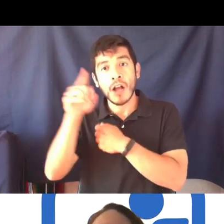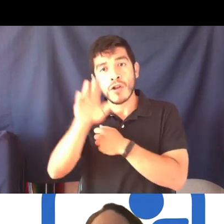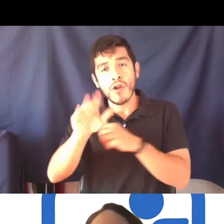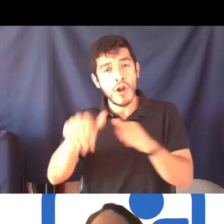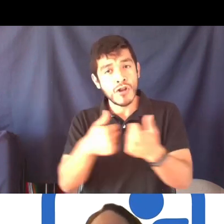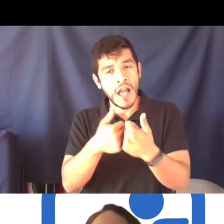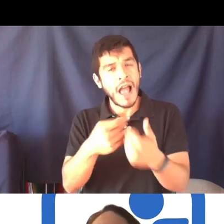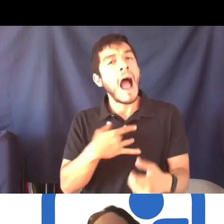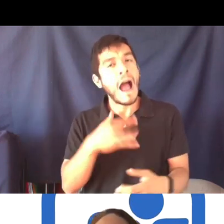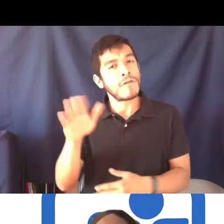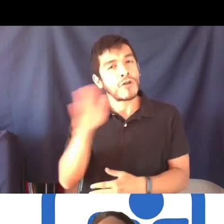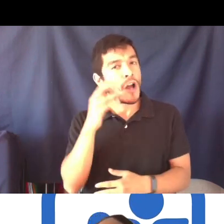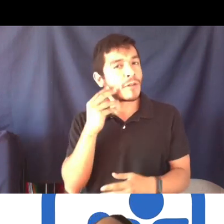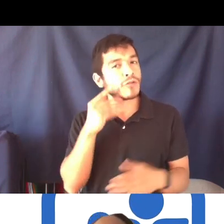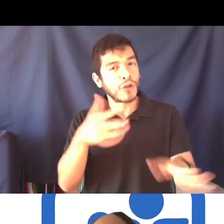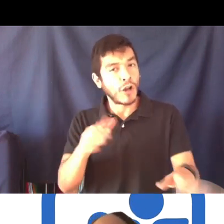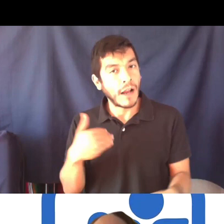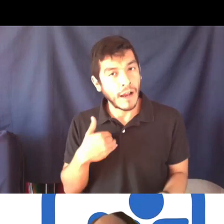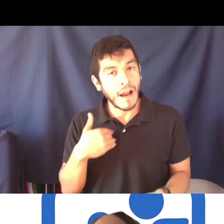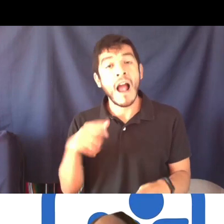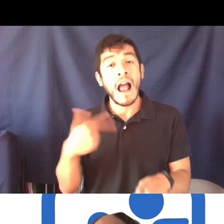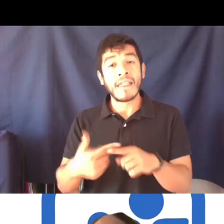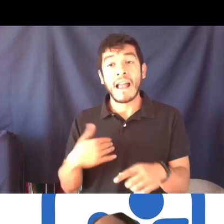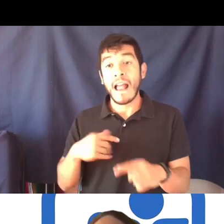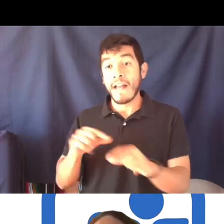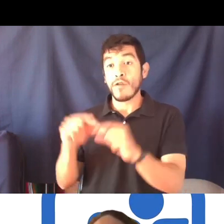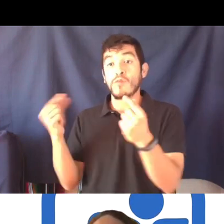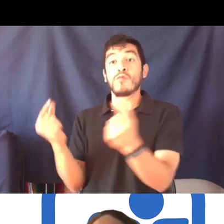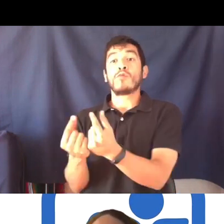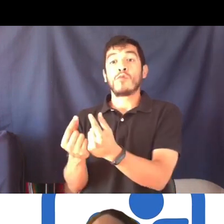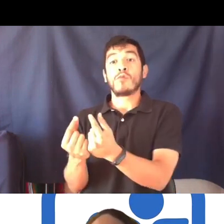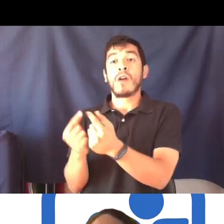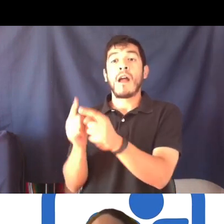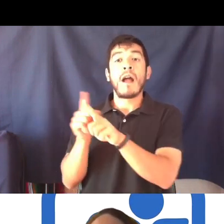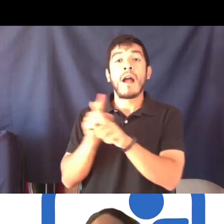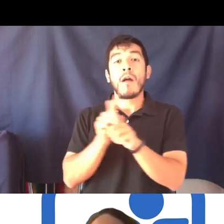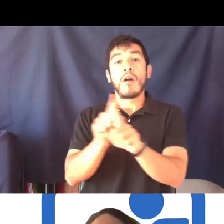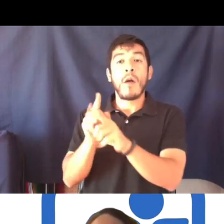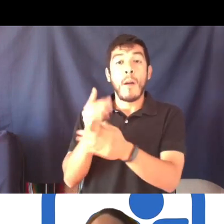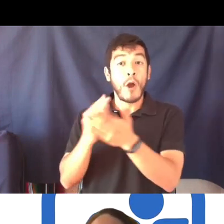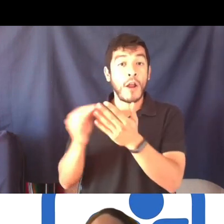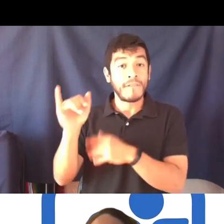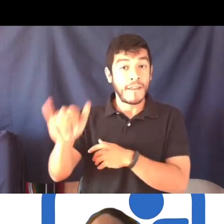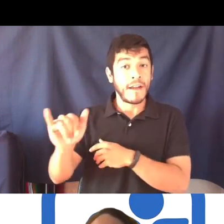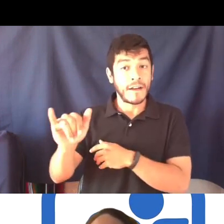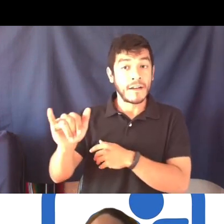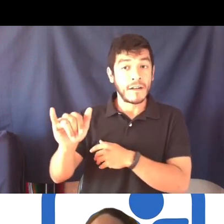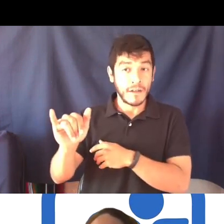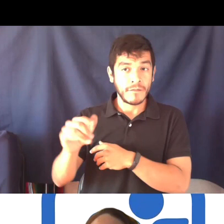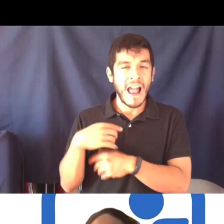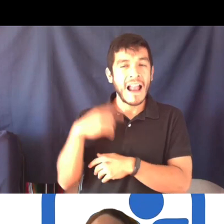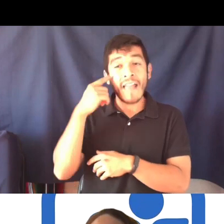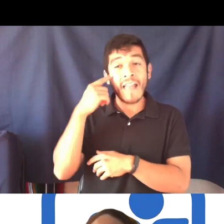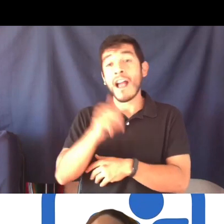have. And then there is the group mentoring piece of that. And then I think the other part of that is